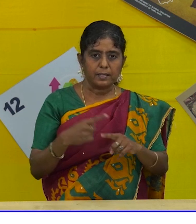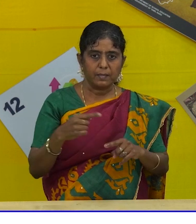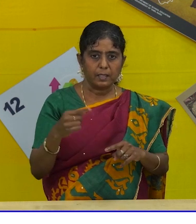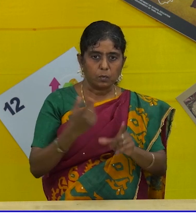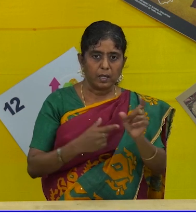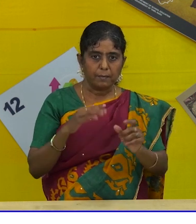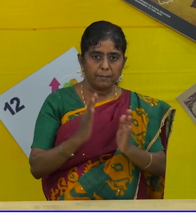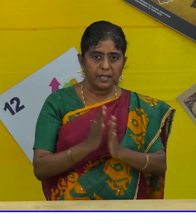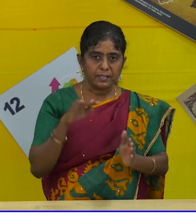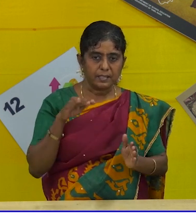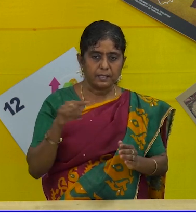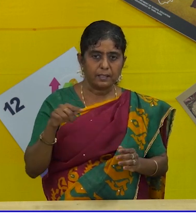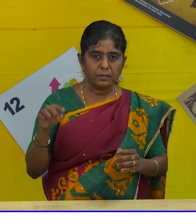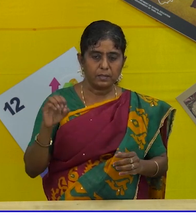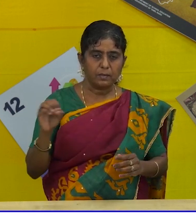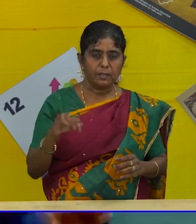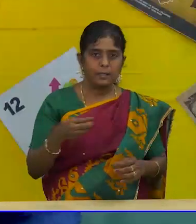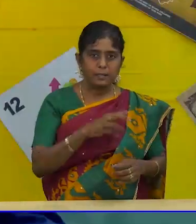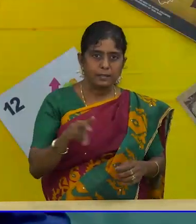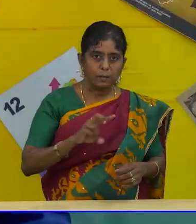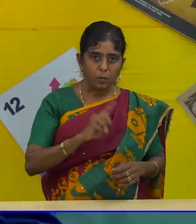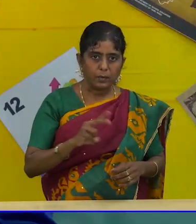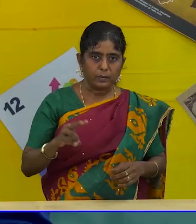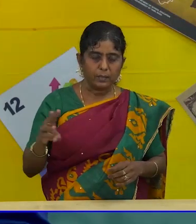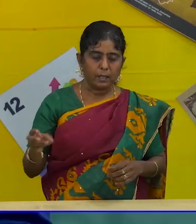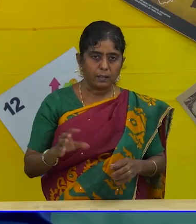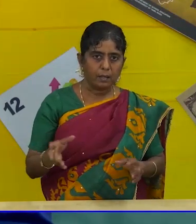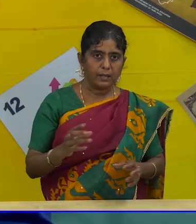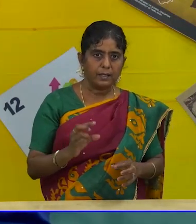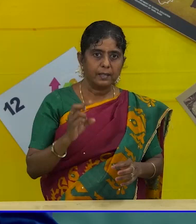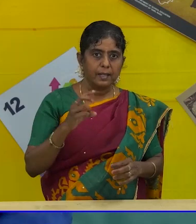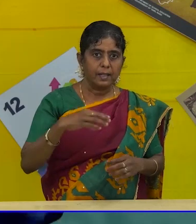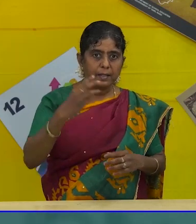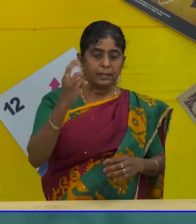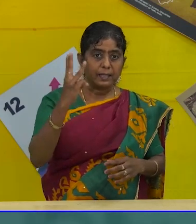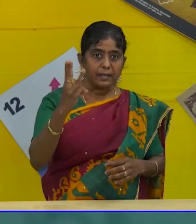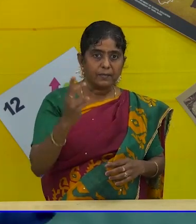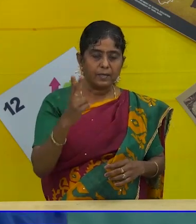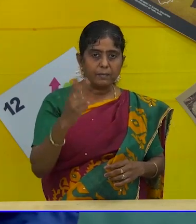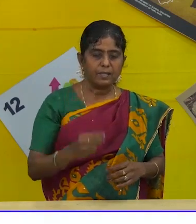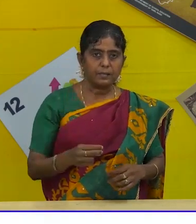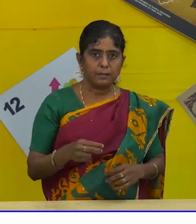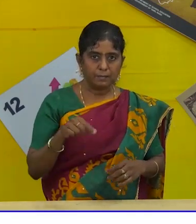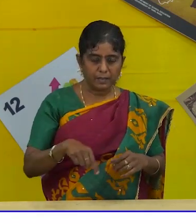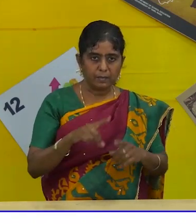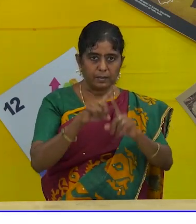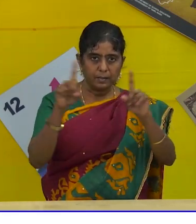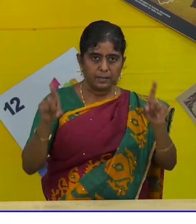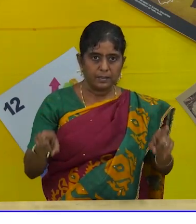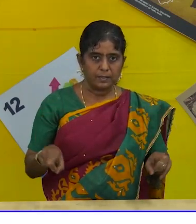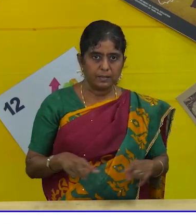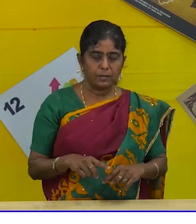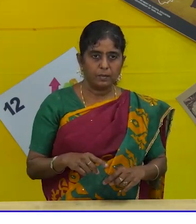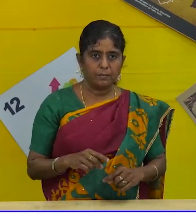plus z equal to 0. That's all. These are all called linear equation in three variables. Let's see